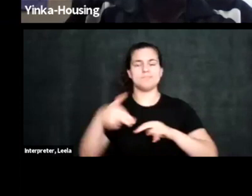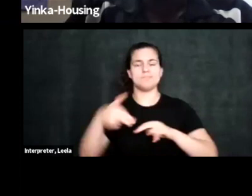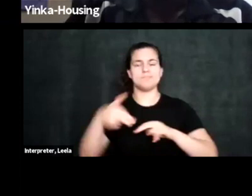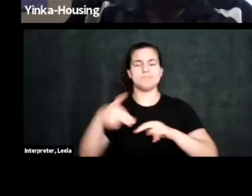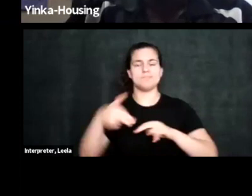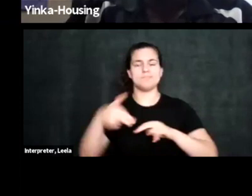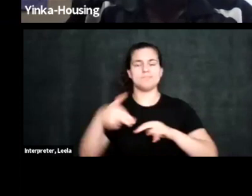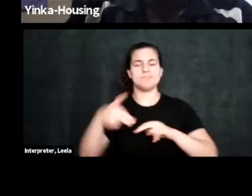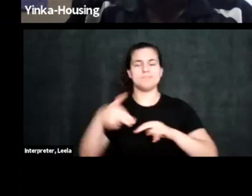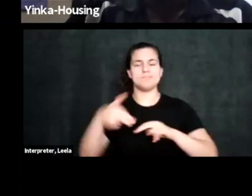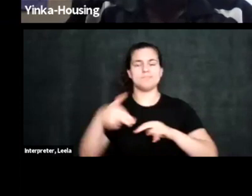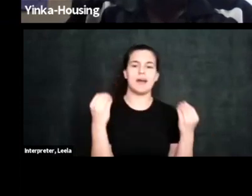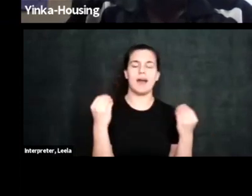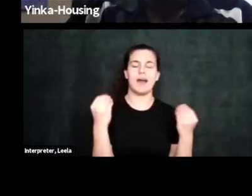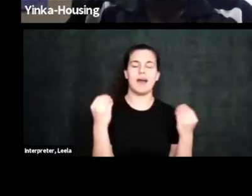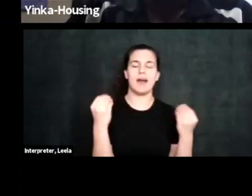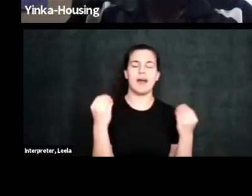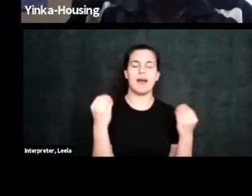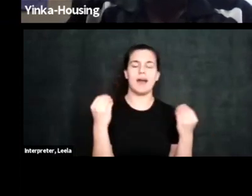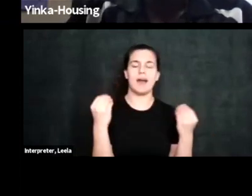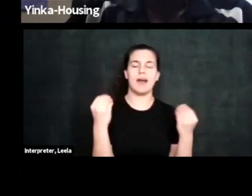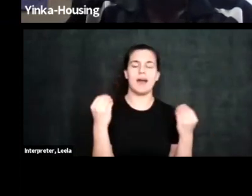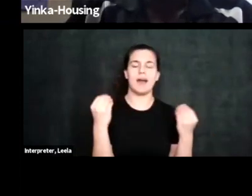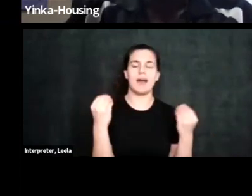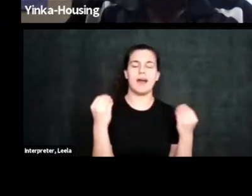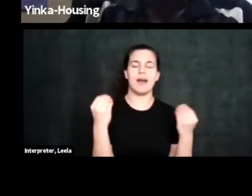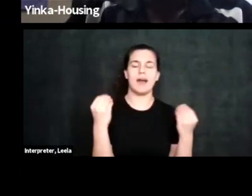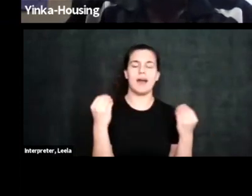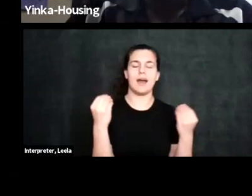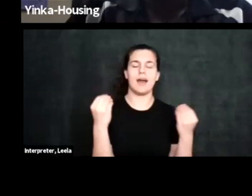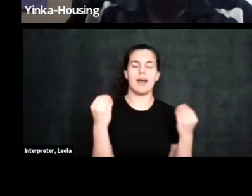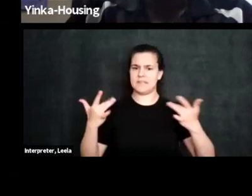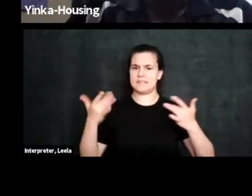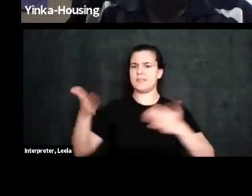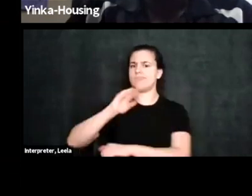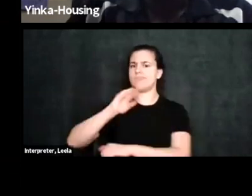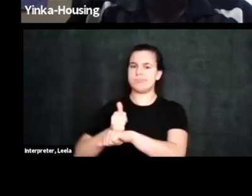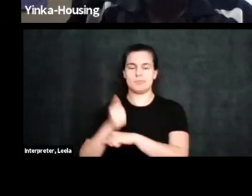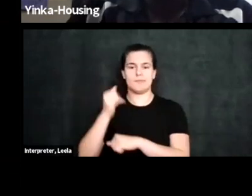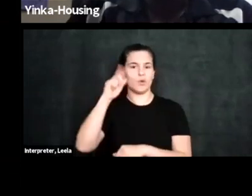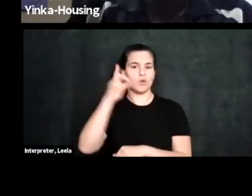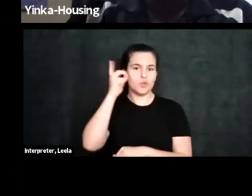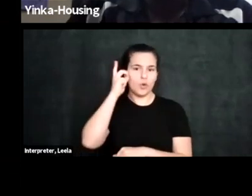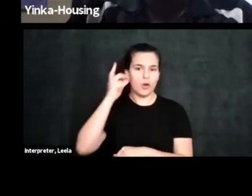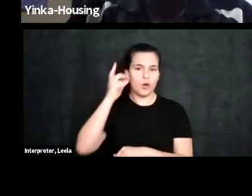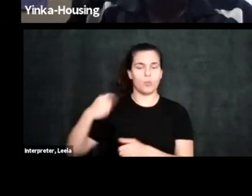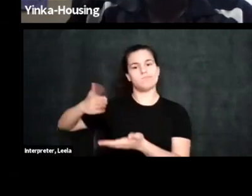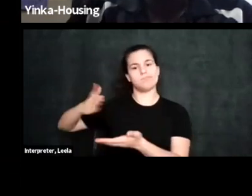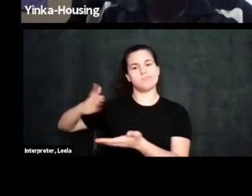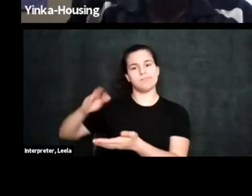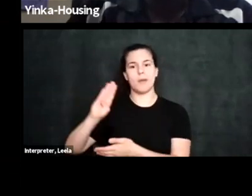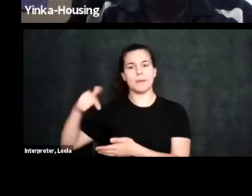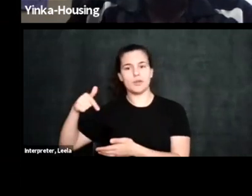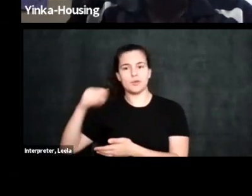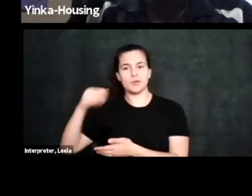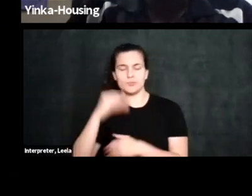outside. Also, we use the pool for a lot of events. Whether it's Residence Life, we put on barbecue, welcome back, pool parties, end